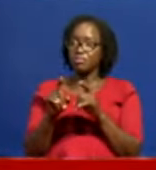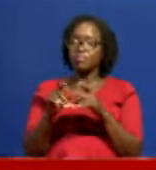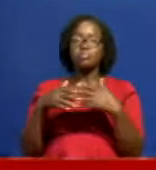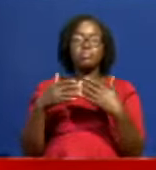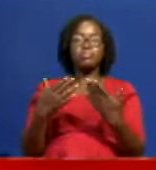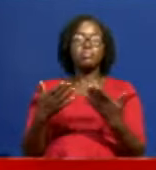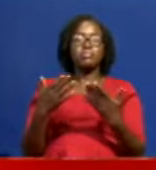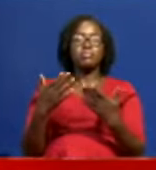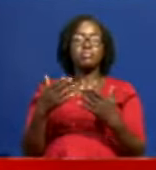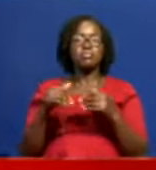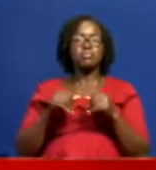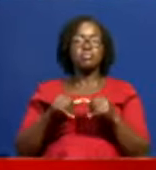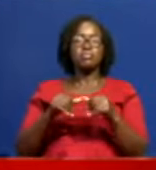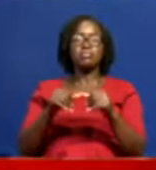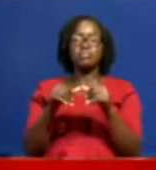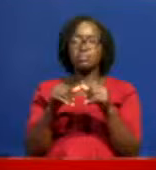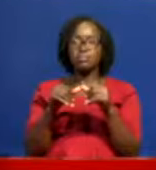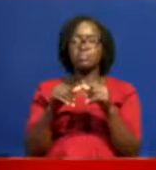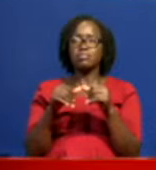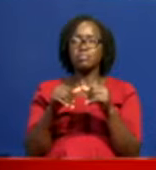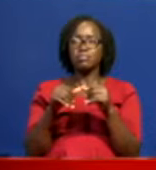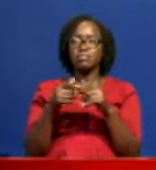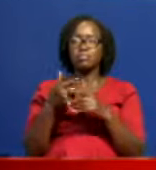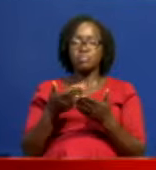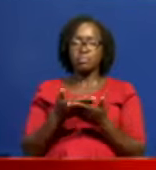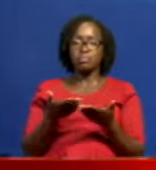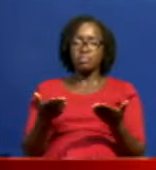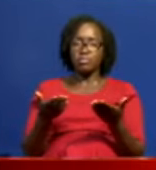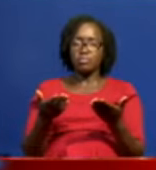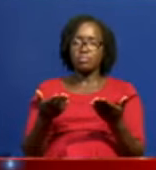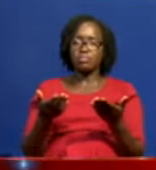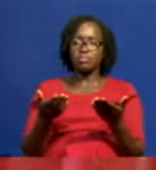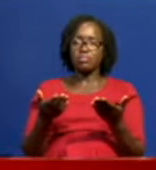do we proceed from this point?